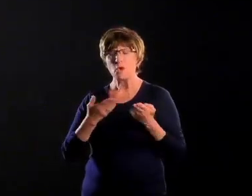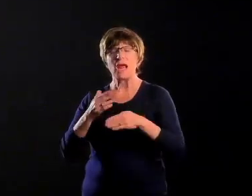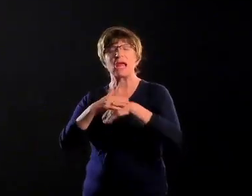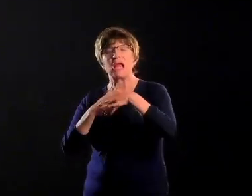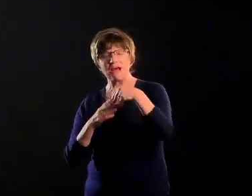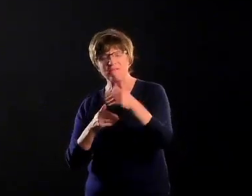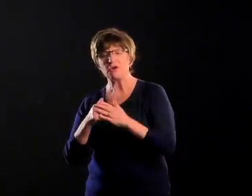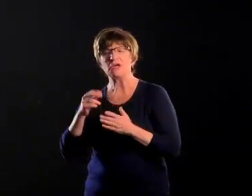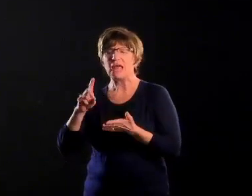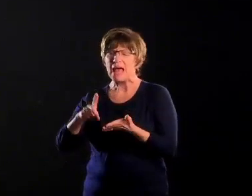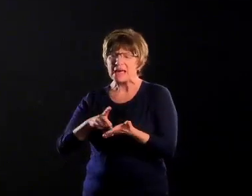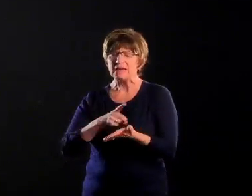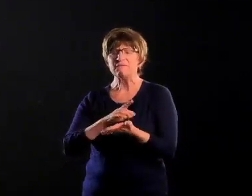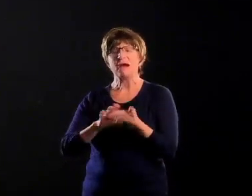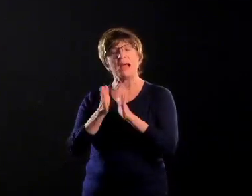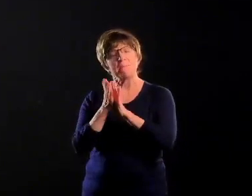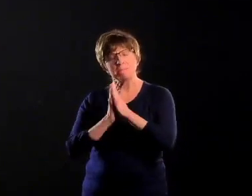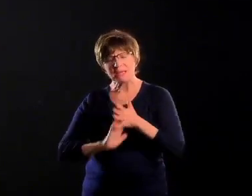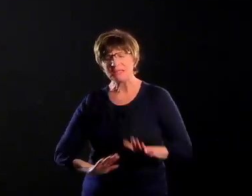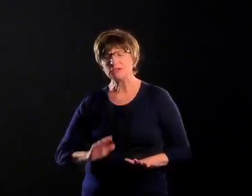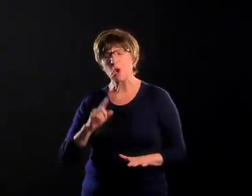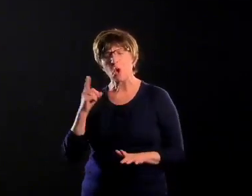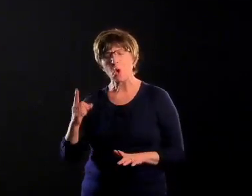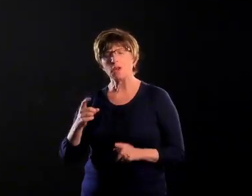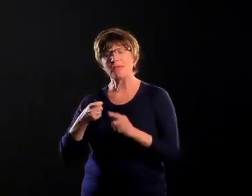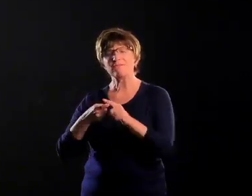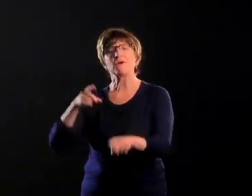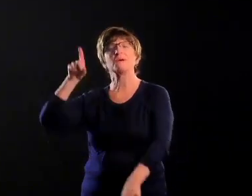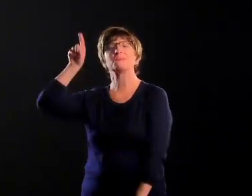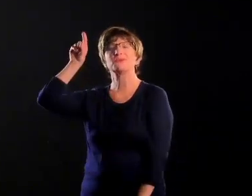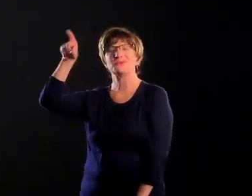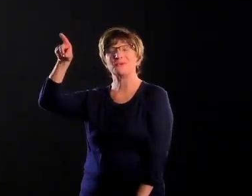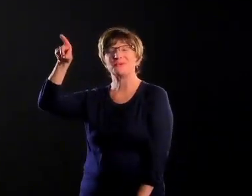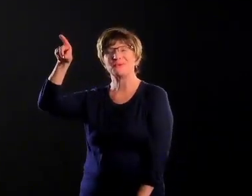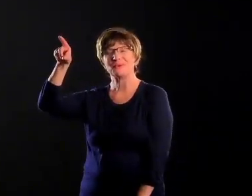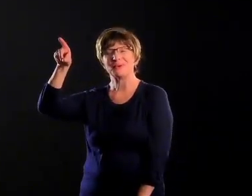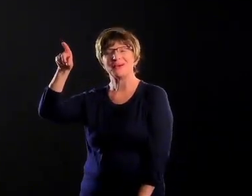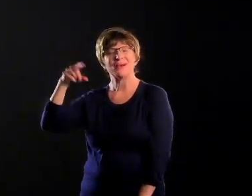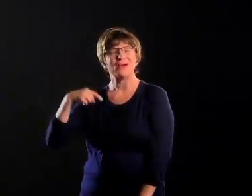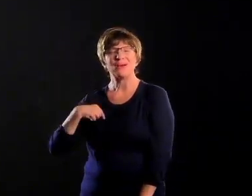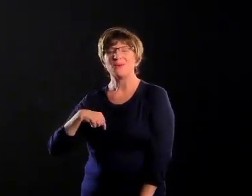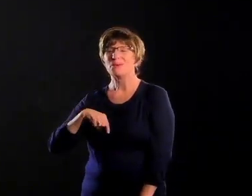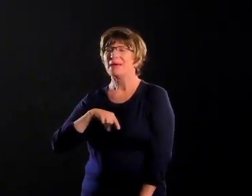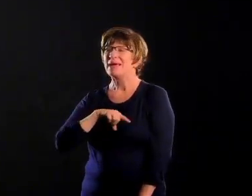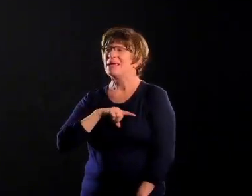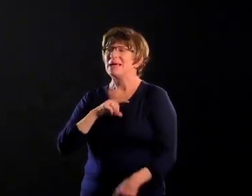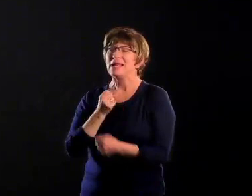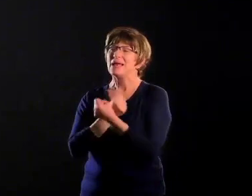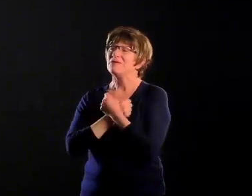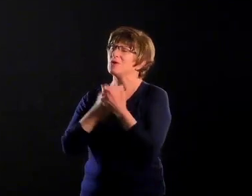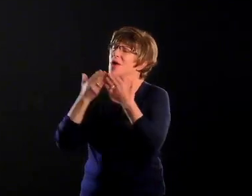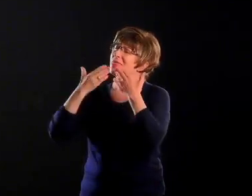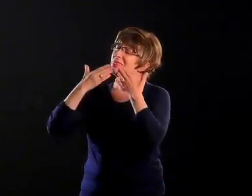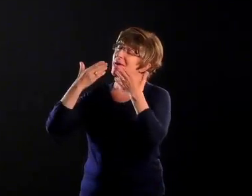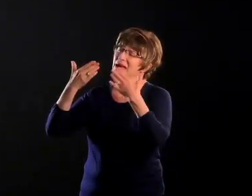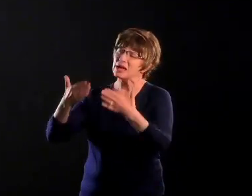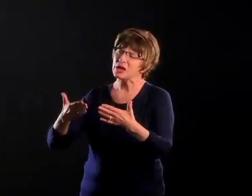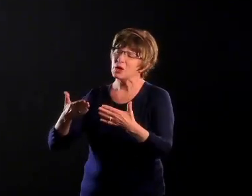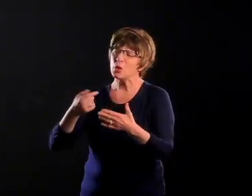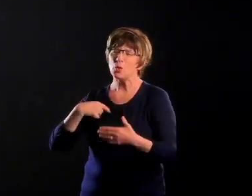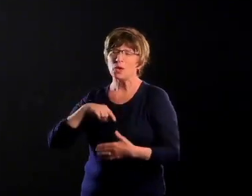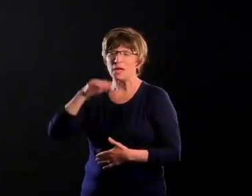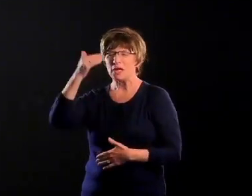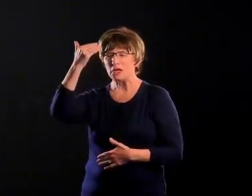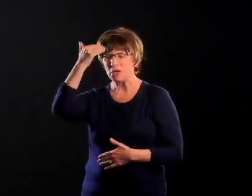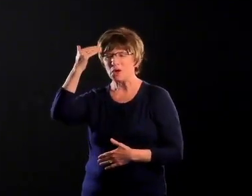and a divine peace that only comes from you. Lord, we love you and we thank you. And we know